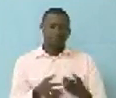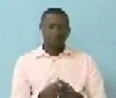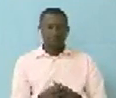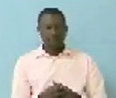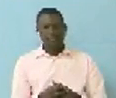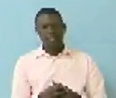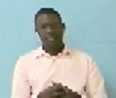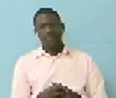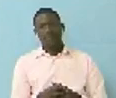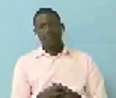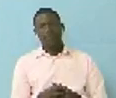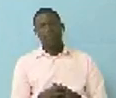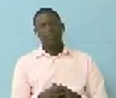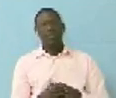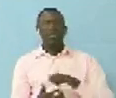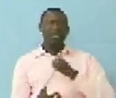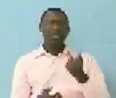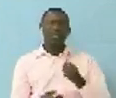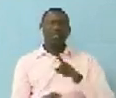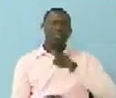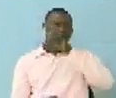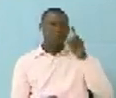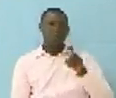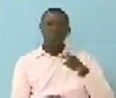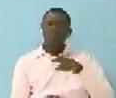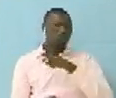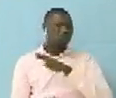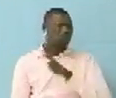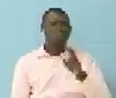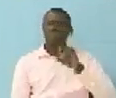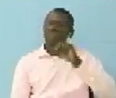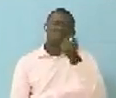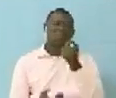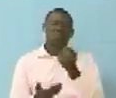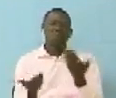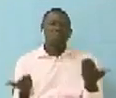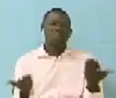And the question isn't such a difficult one.